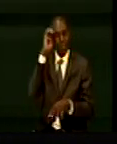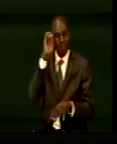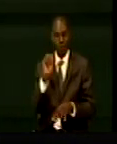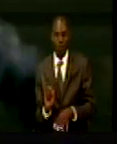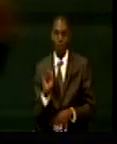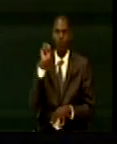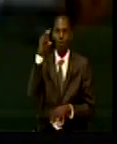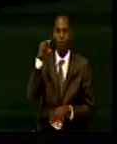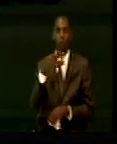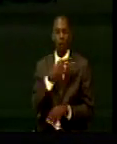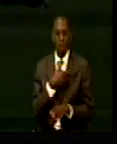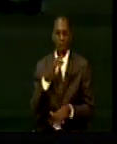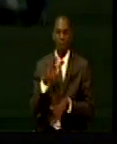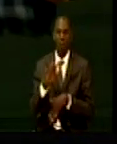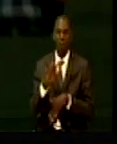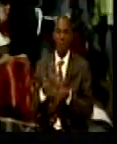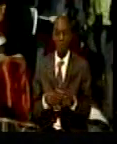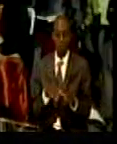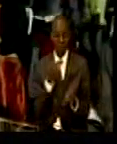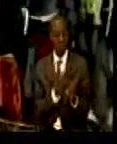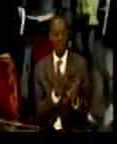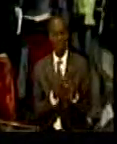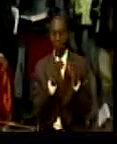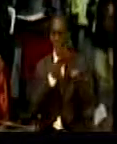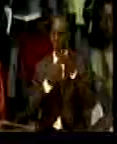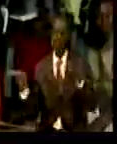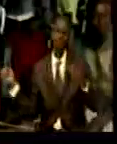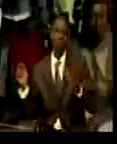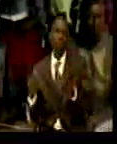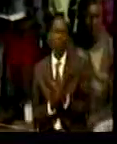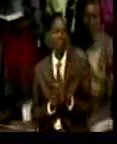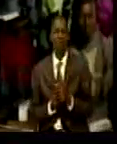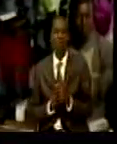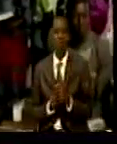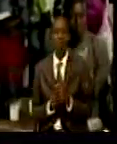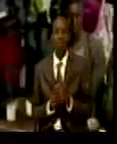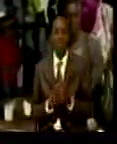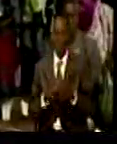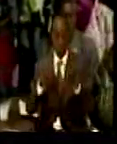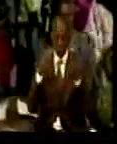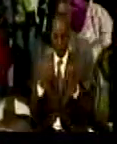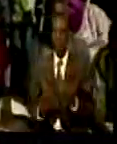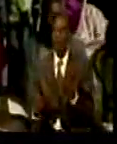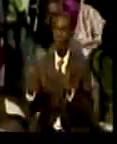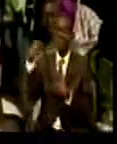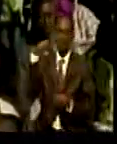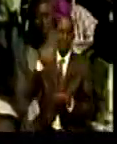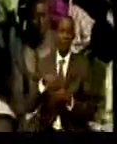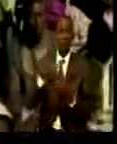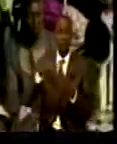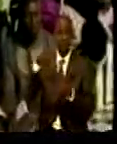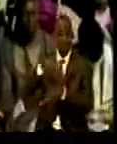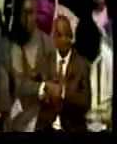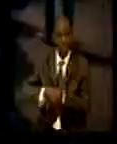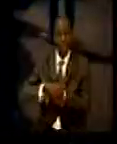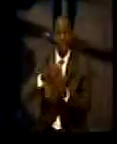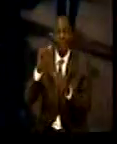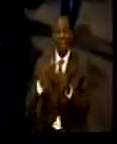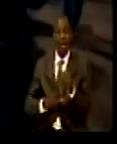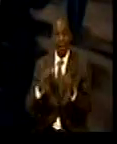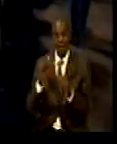And impotence vanished away. Power came in. Tonight, helplessness will vanish